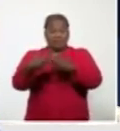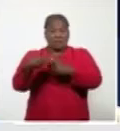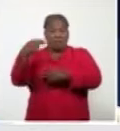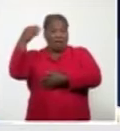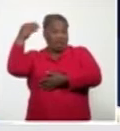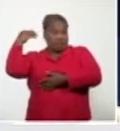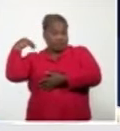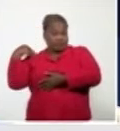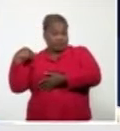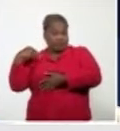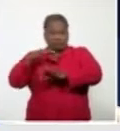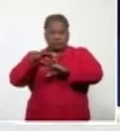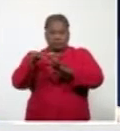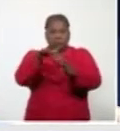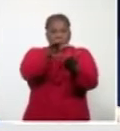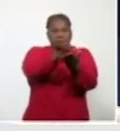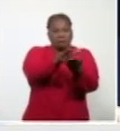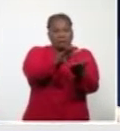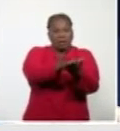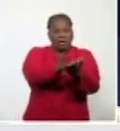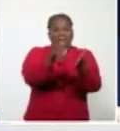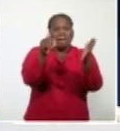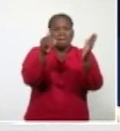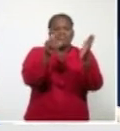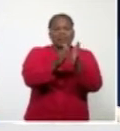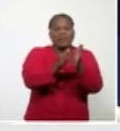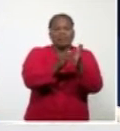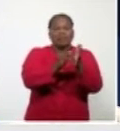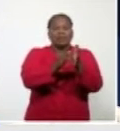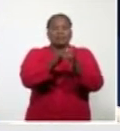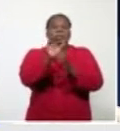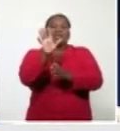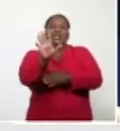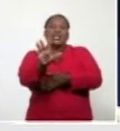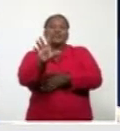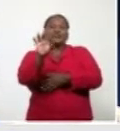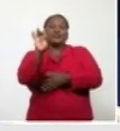today discharged. We are talking about